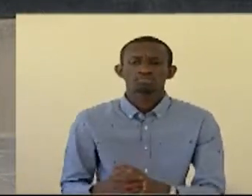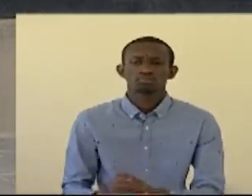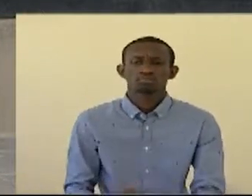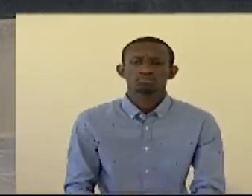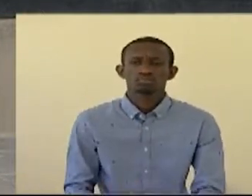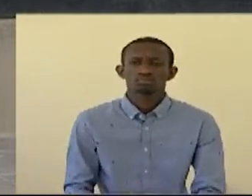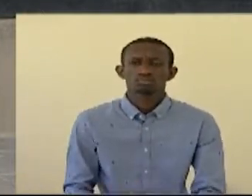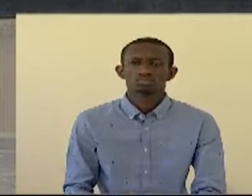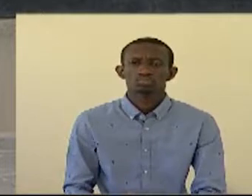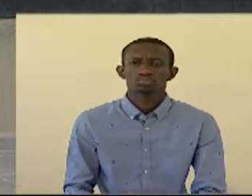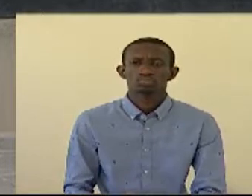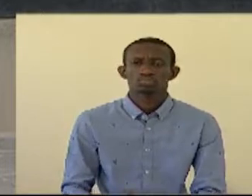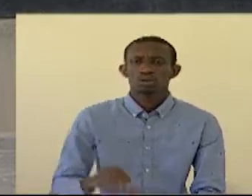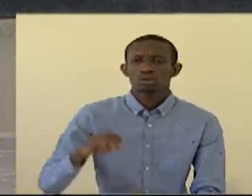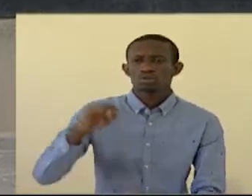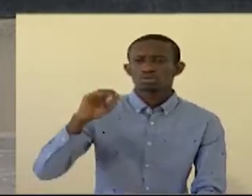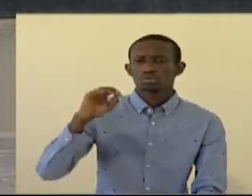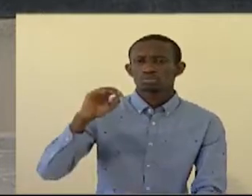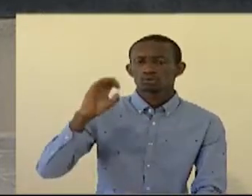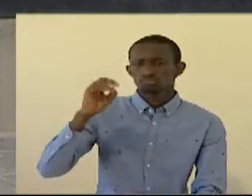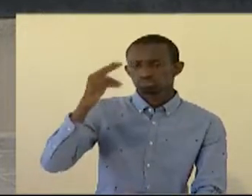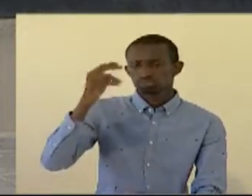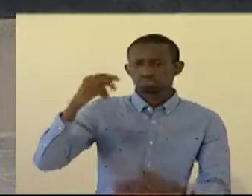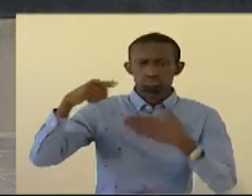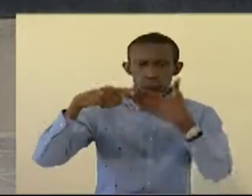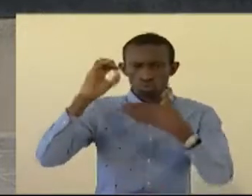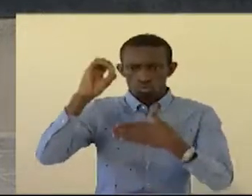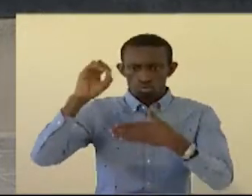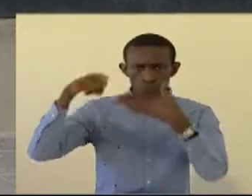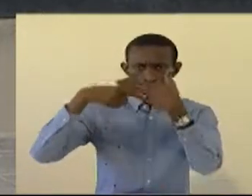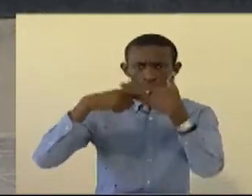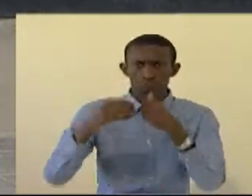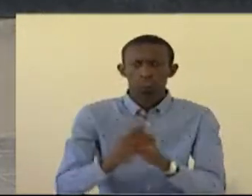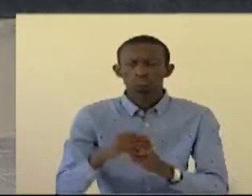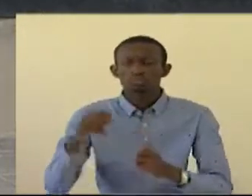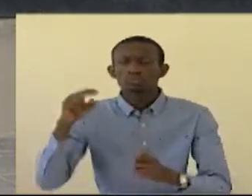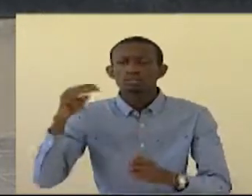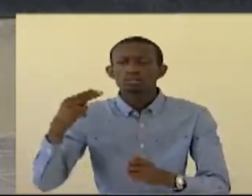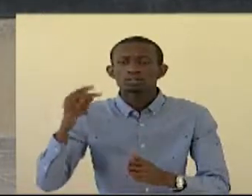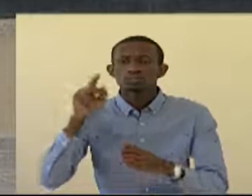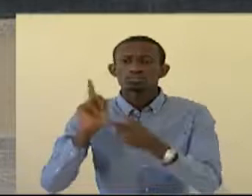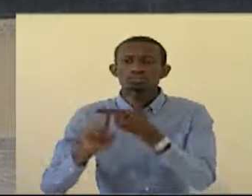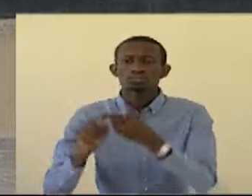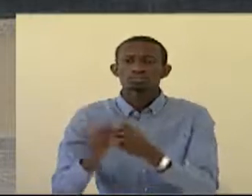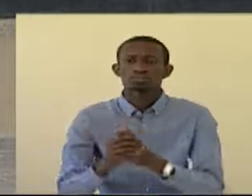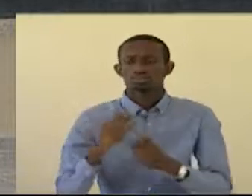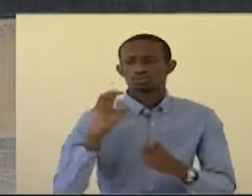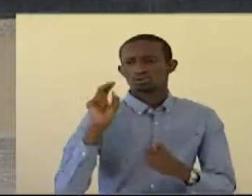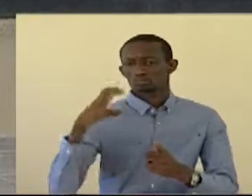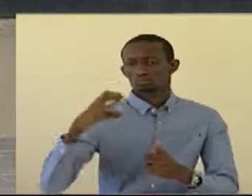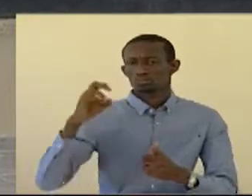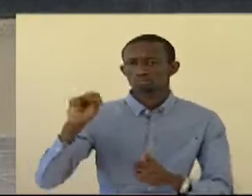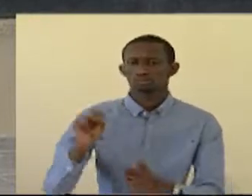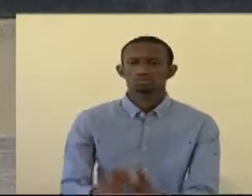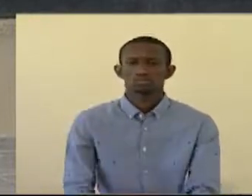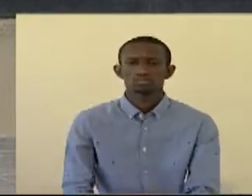CH3CO negative hydrogen and Cn. And in the second step, the intermediate